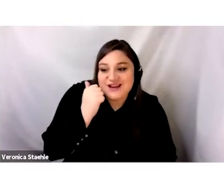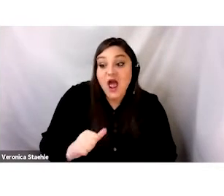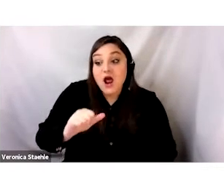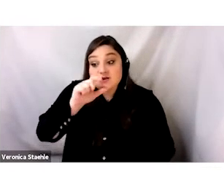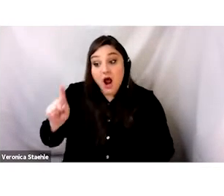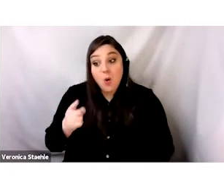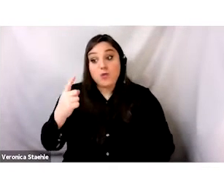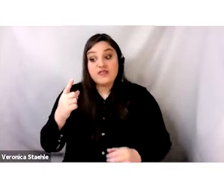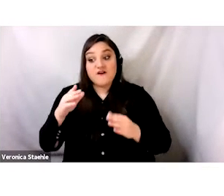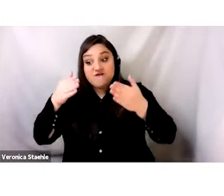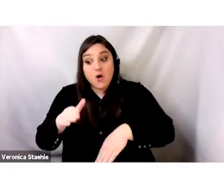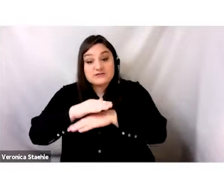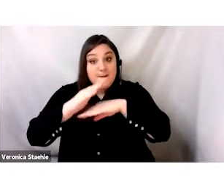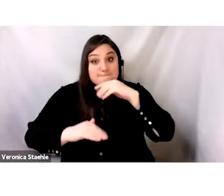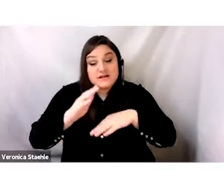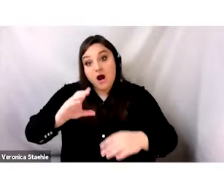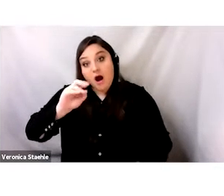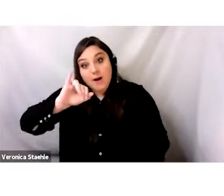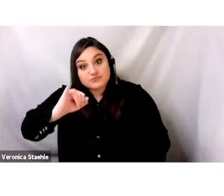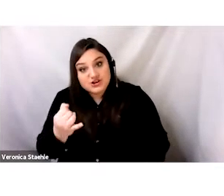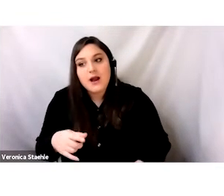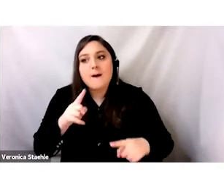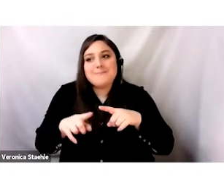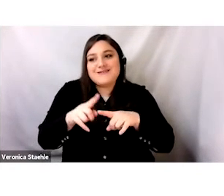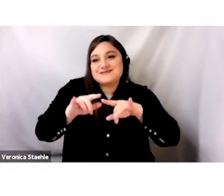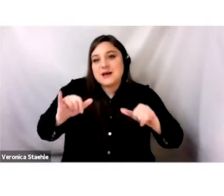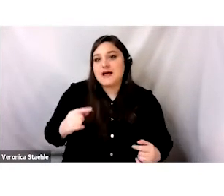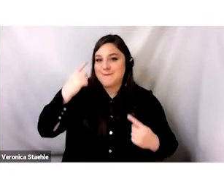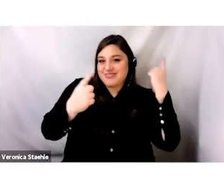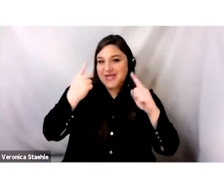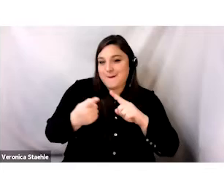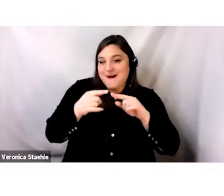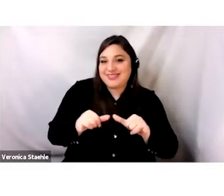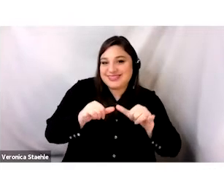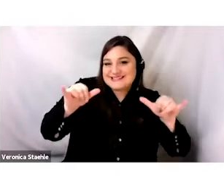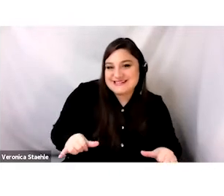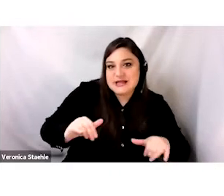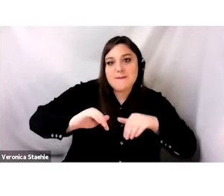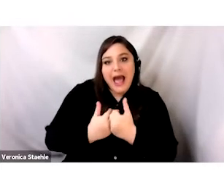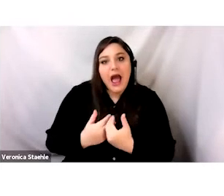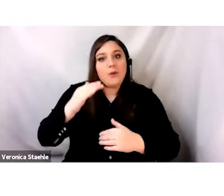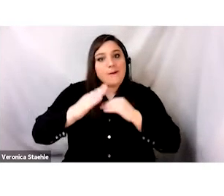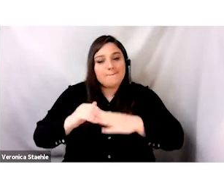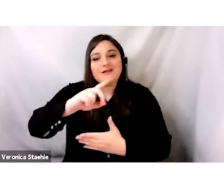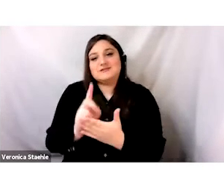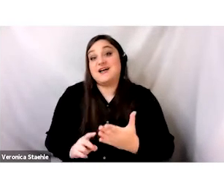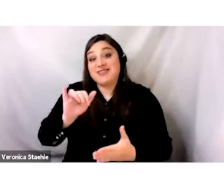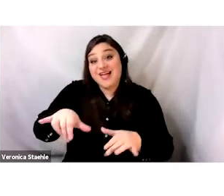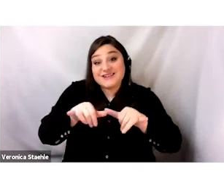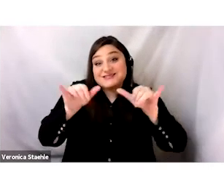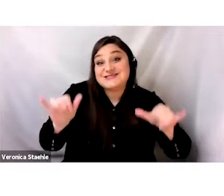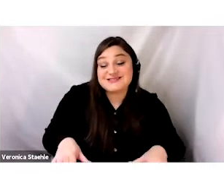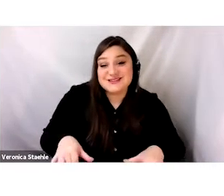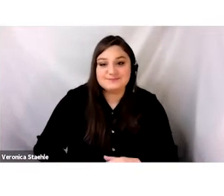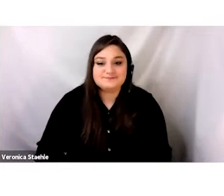building objects, but also thinking about the systems and how they've been built and designed. I